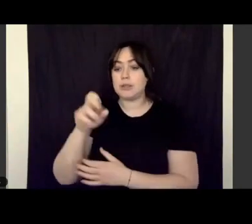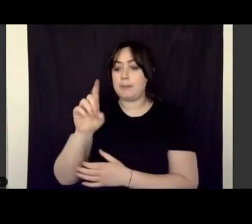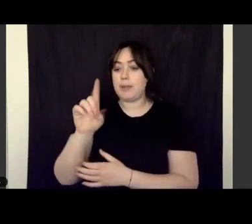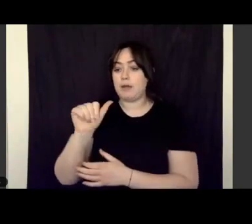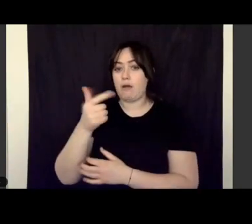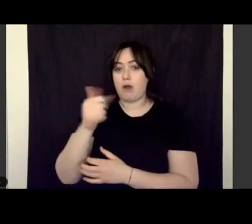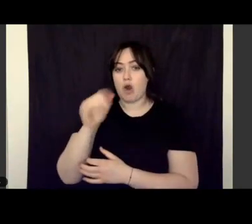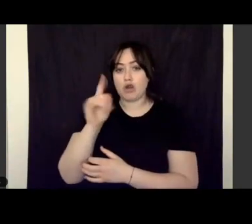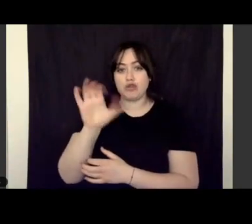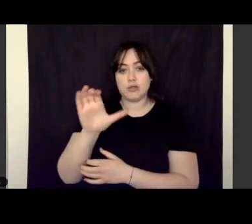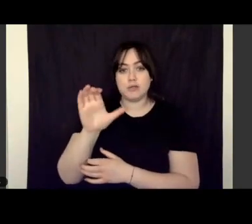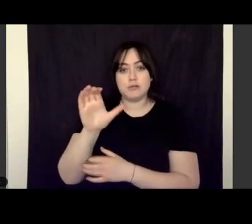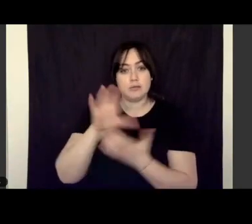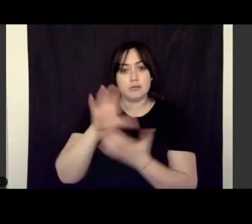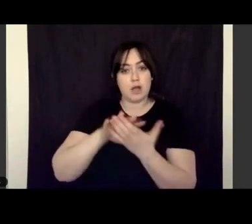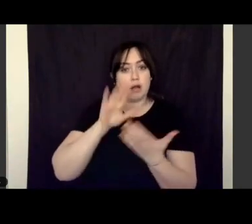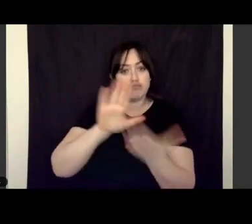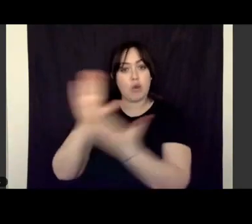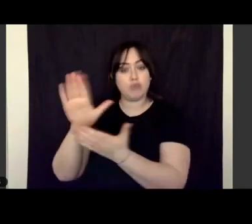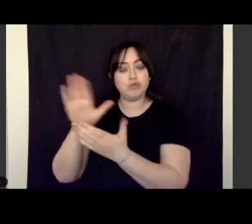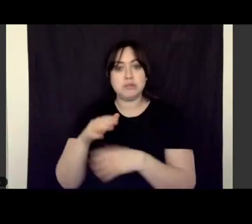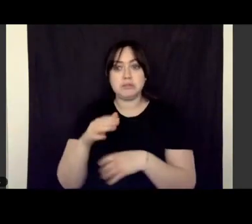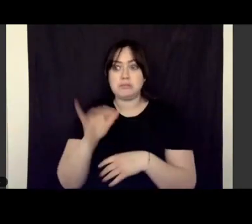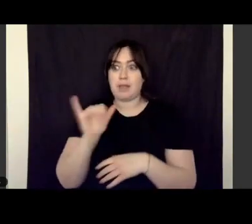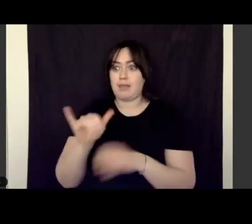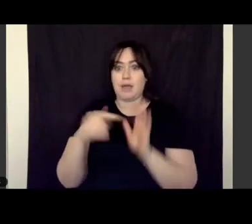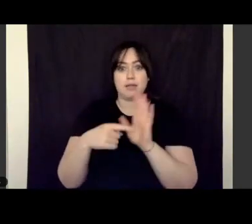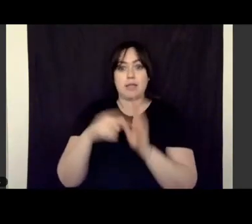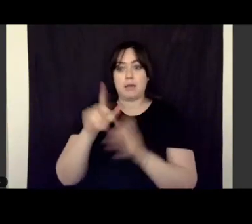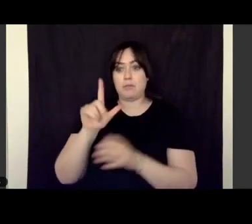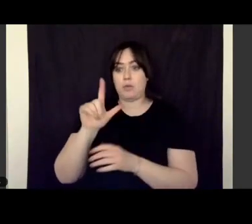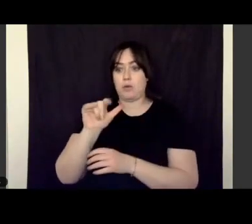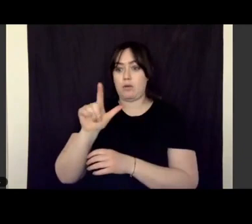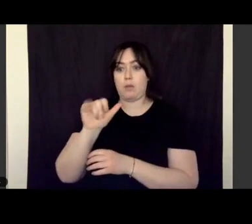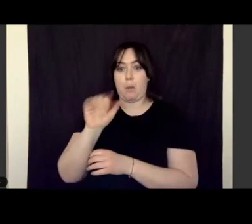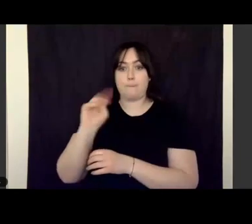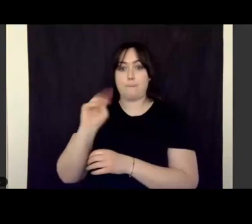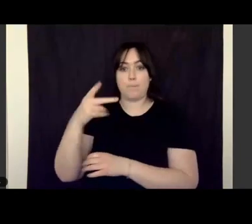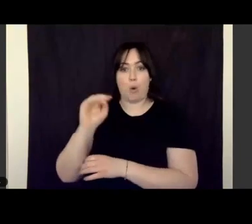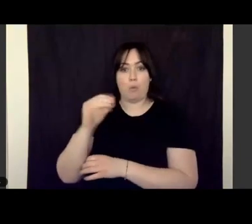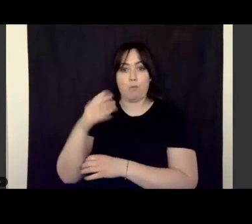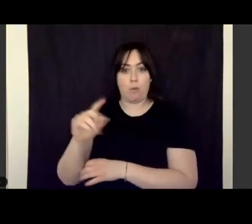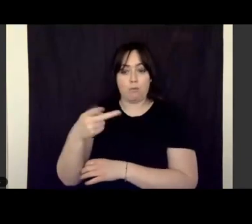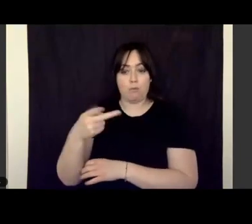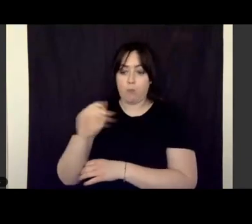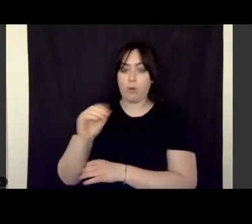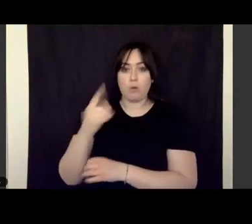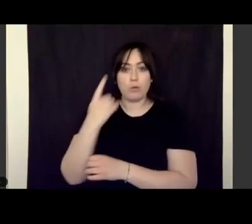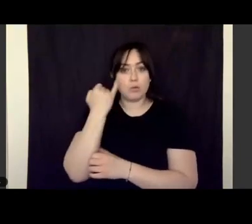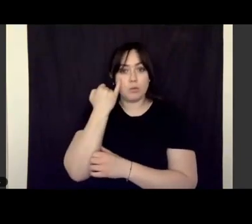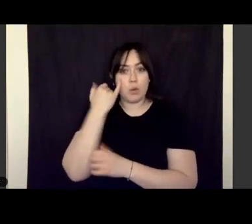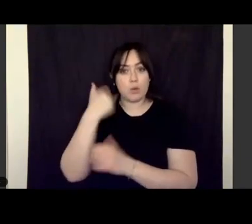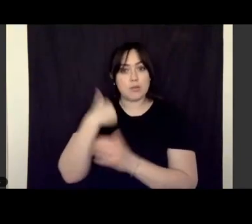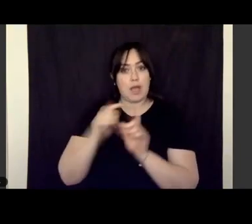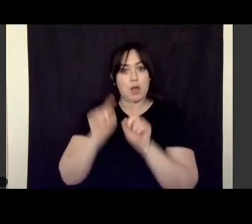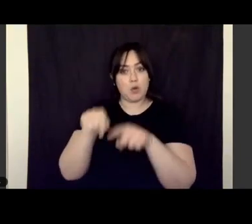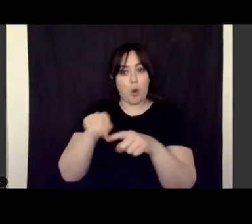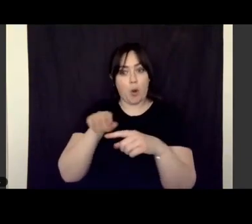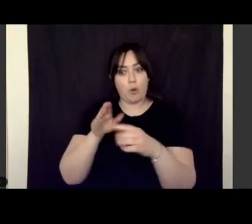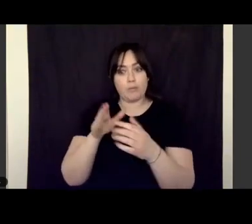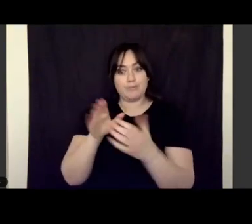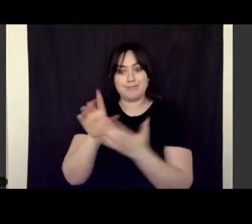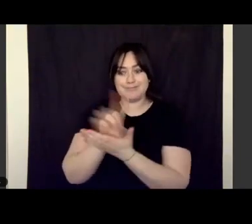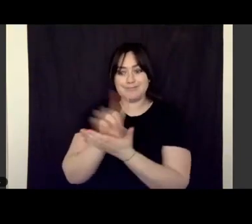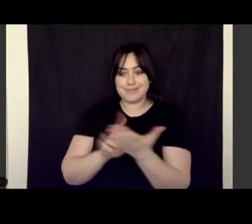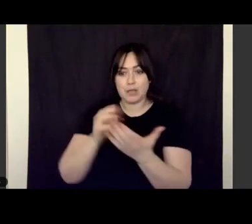approaches. For example, the example I just gave of that in Limpopo, if I'm going to be going into Limpopo and having designing a program